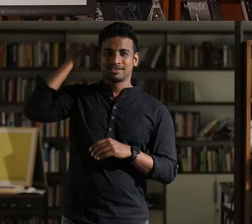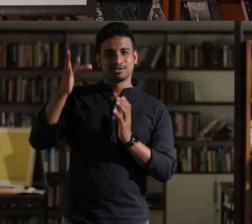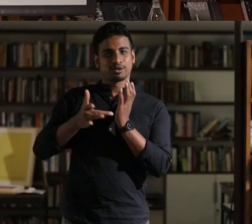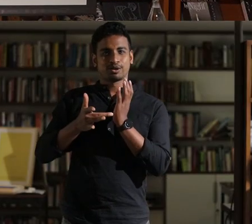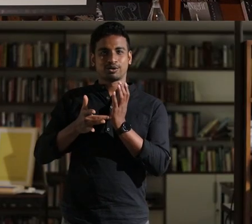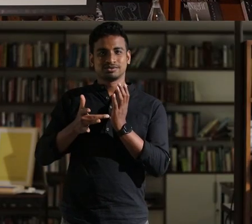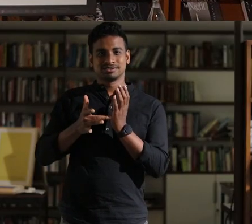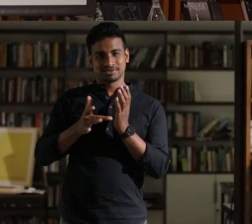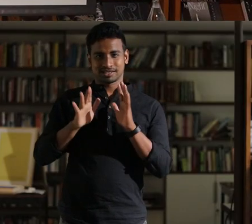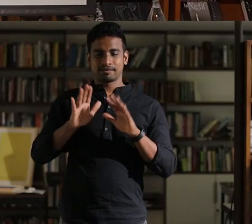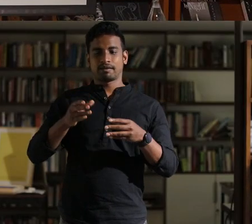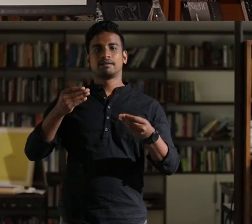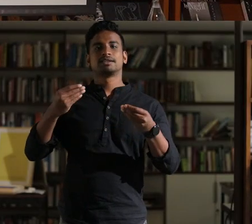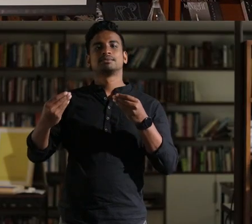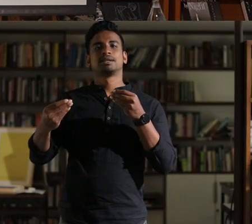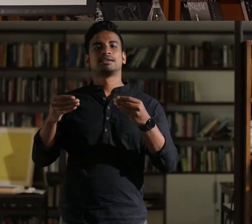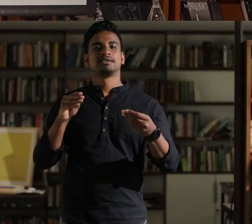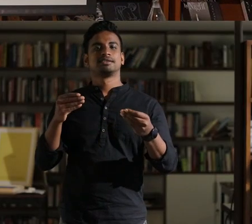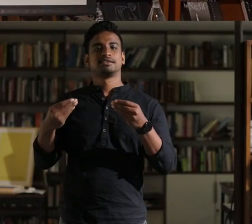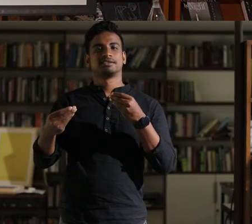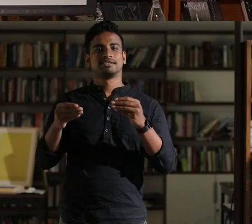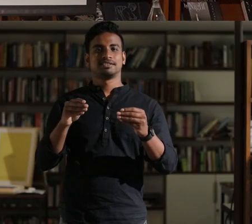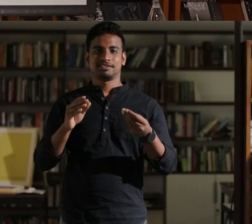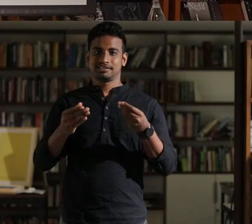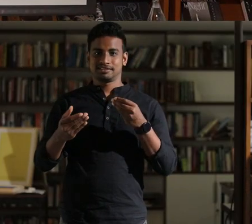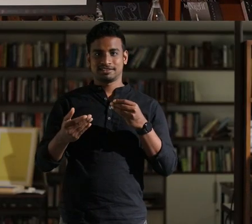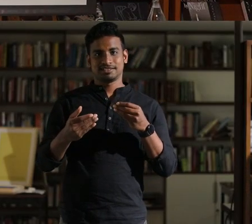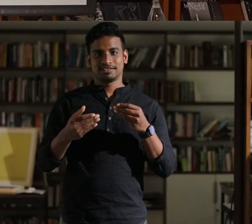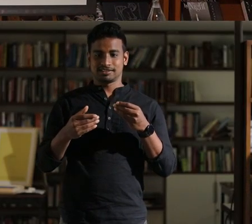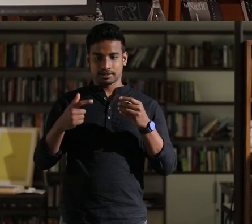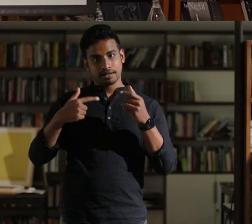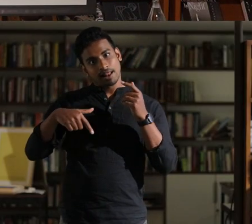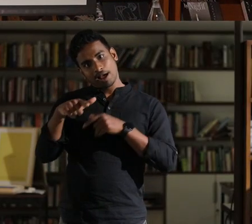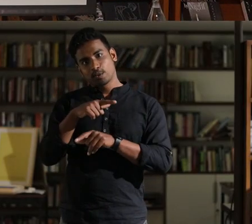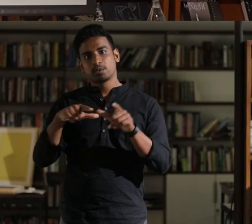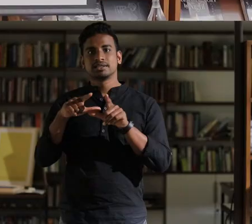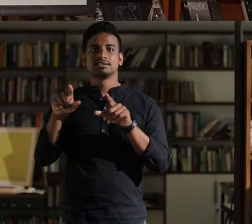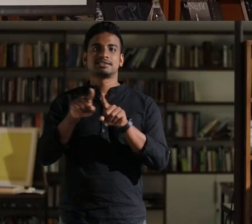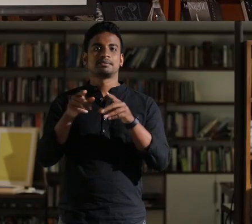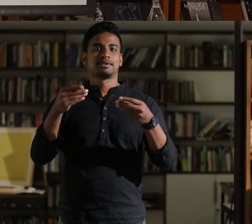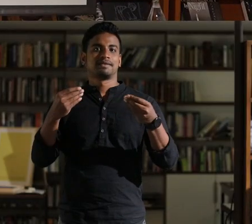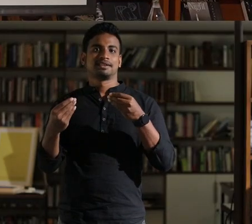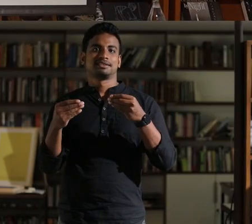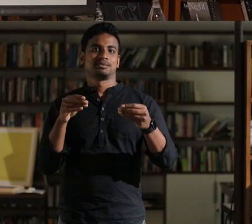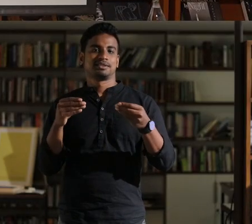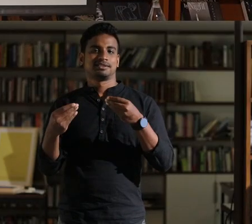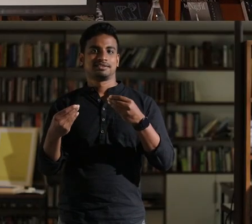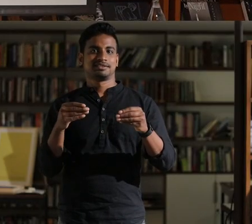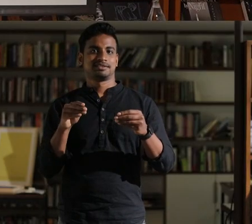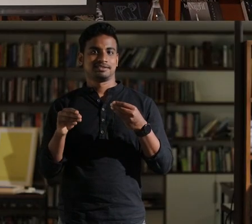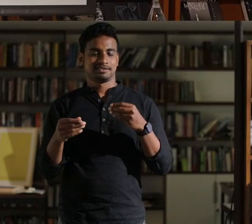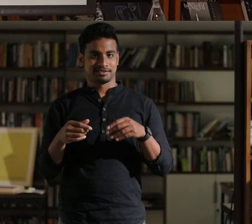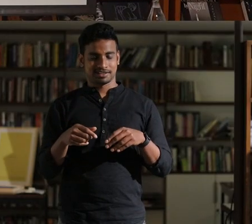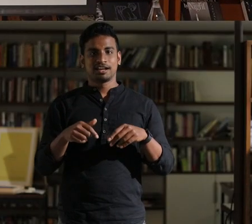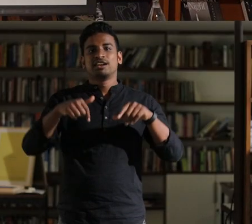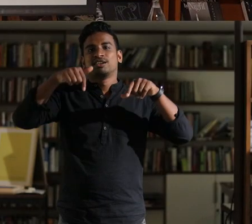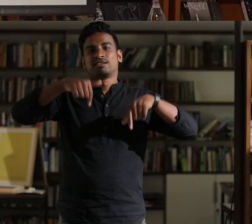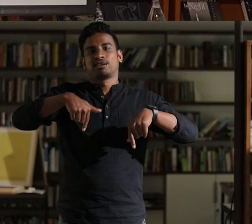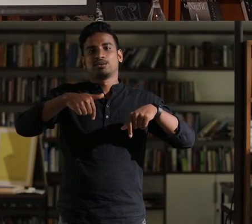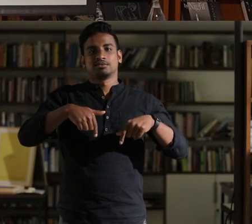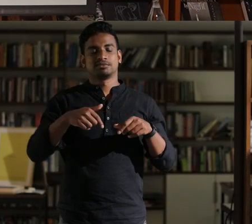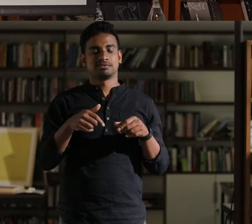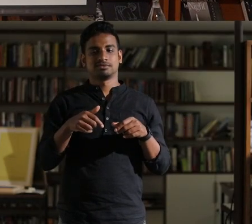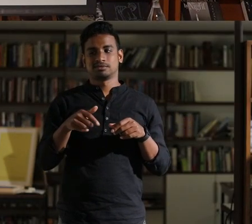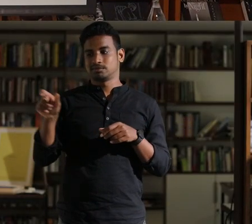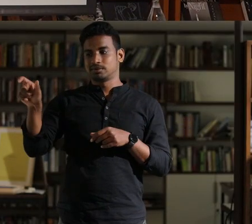this even reflects in the language around it. And here you find an object telling me this rather than a